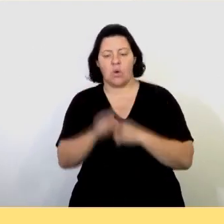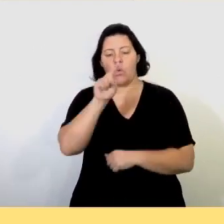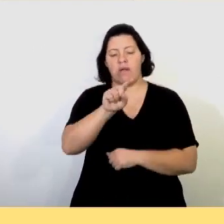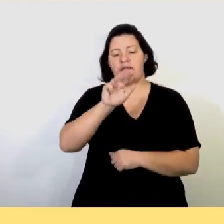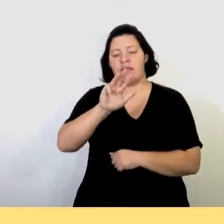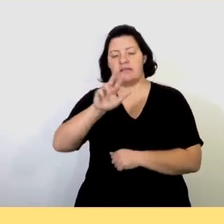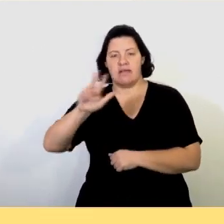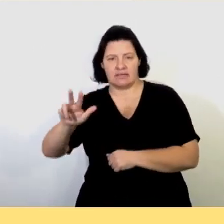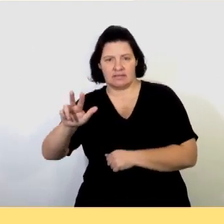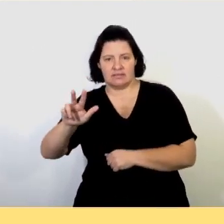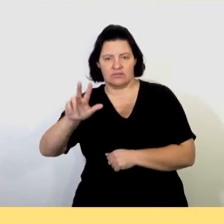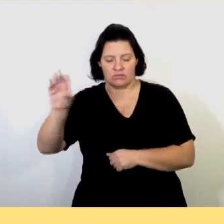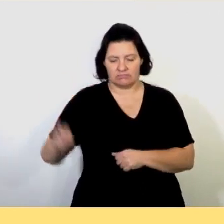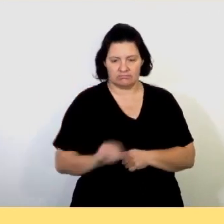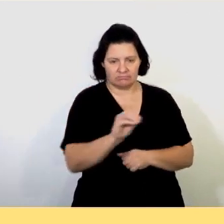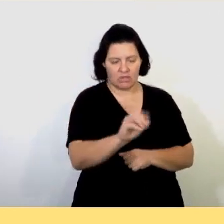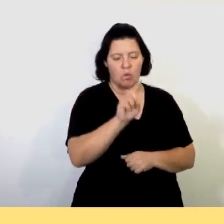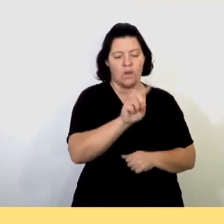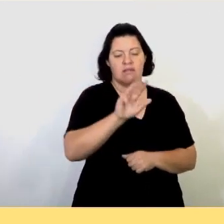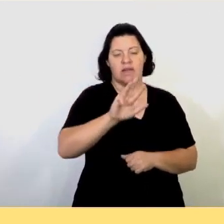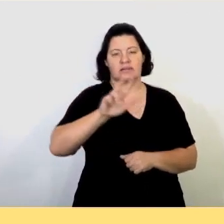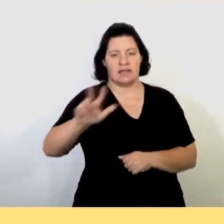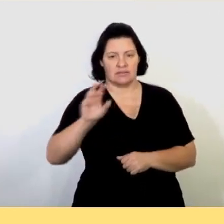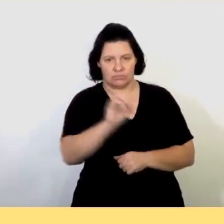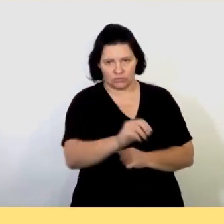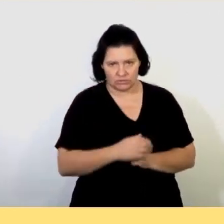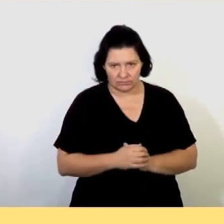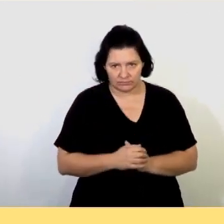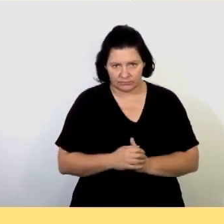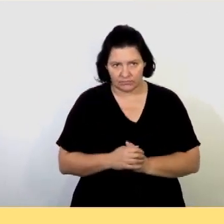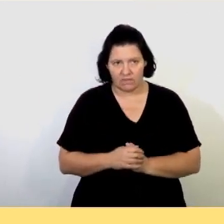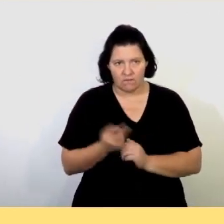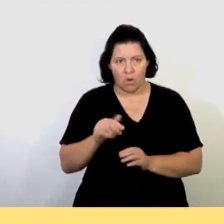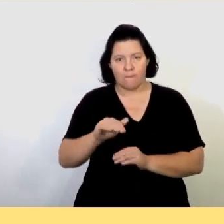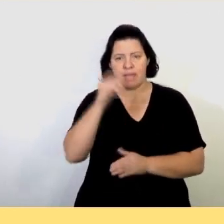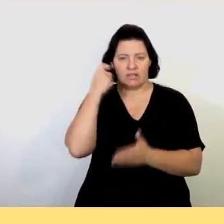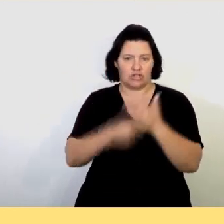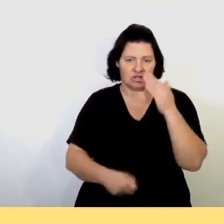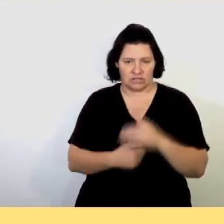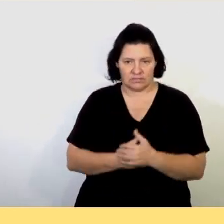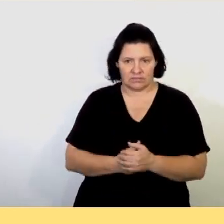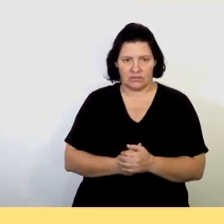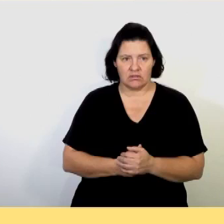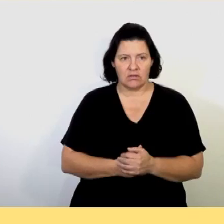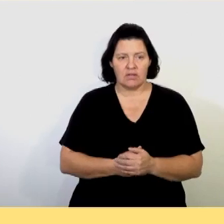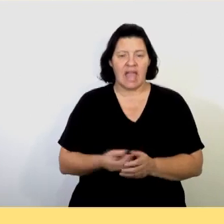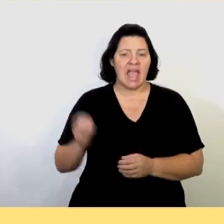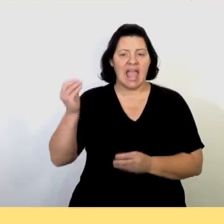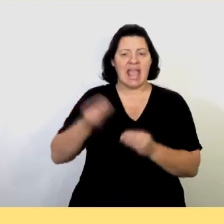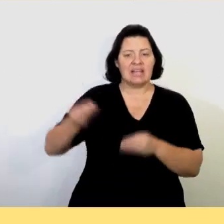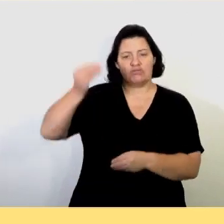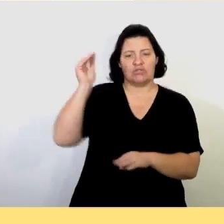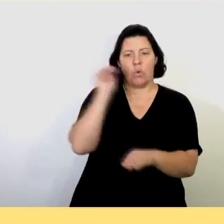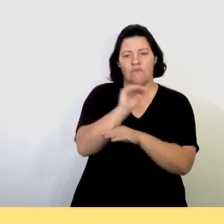charges 198. So I'm coming here 198 for my bank charges. Interest